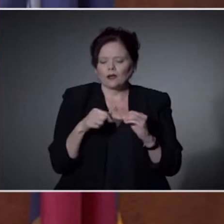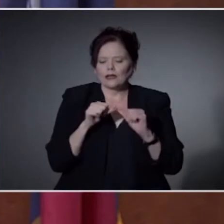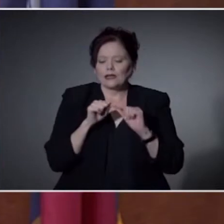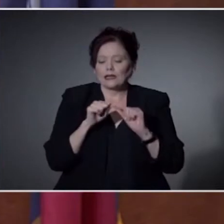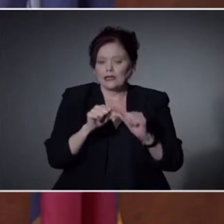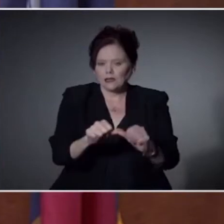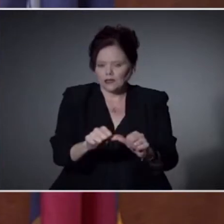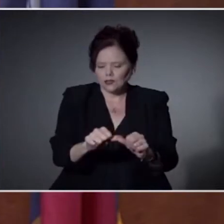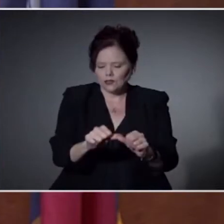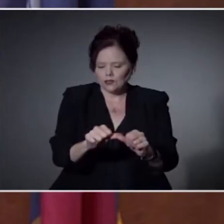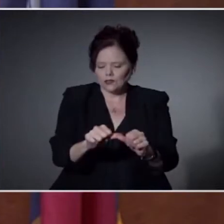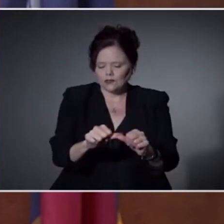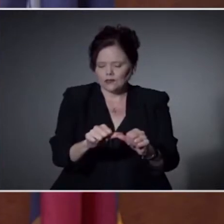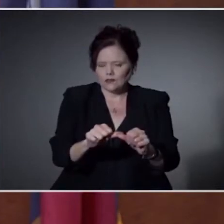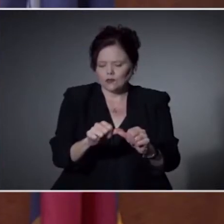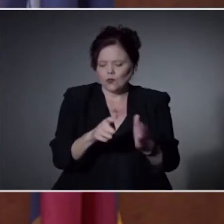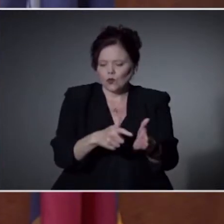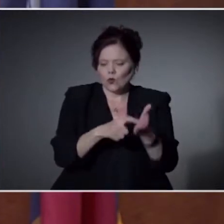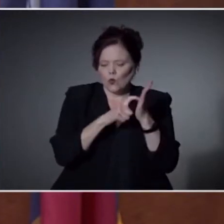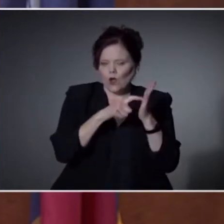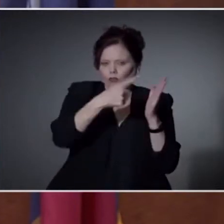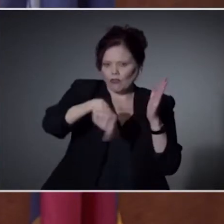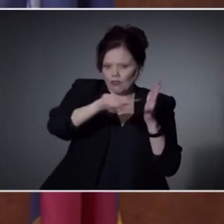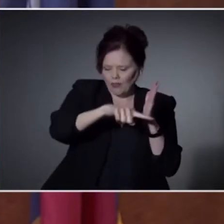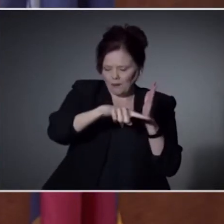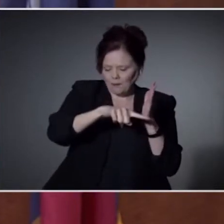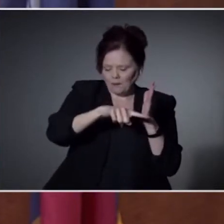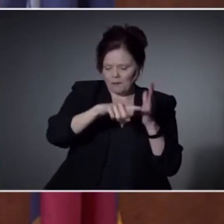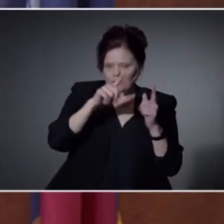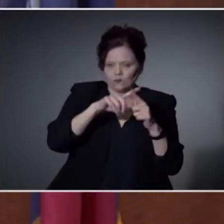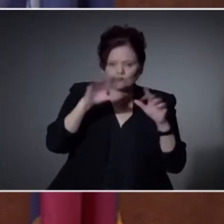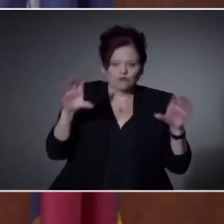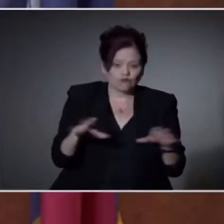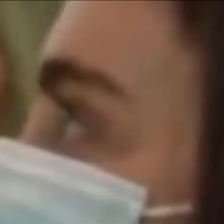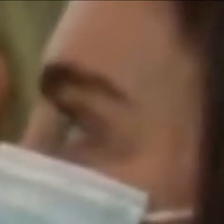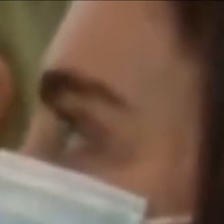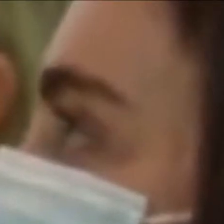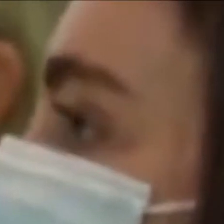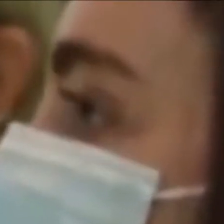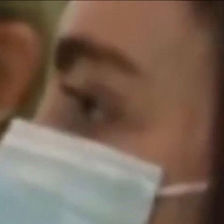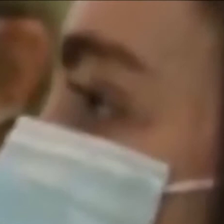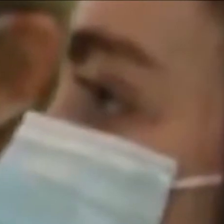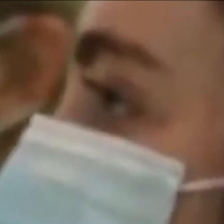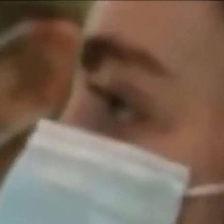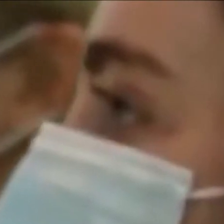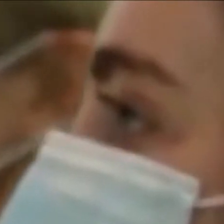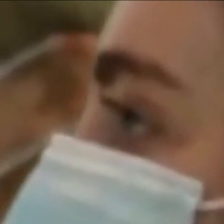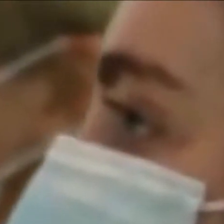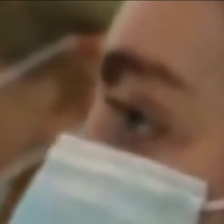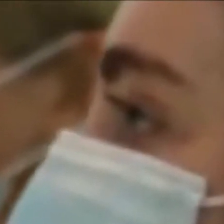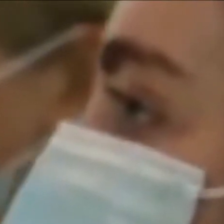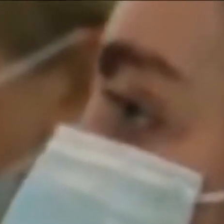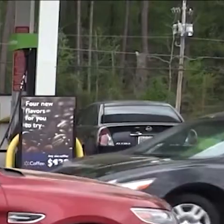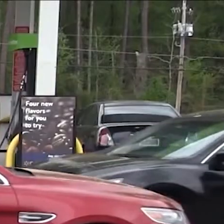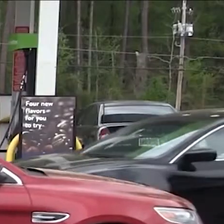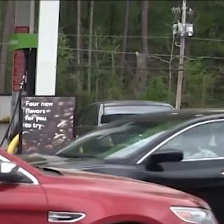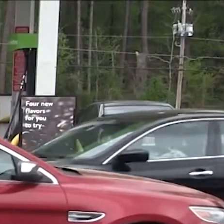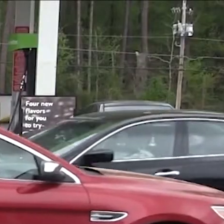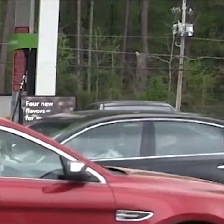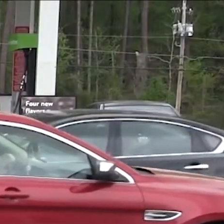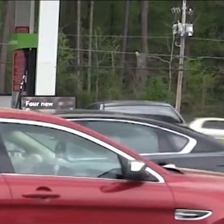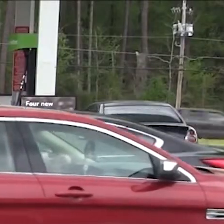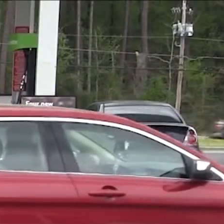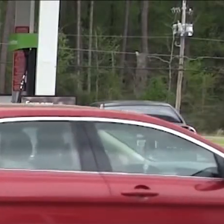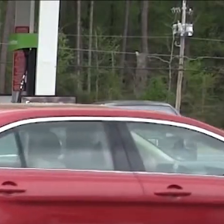continuing to require them to do things like wearing masks. Due to the report of lower COVID-19 cases by the